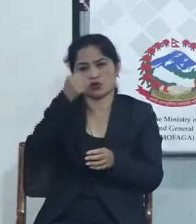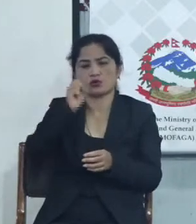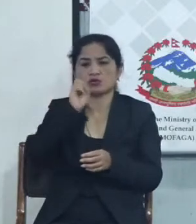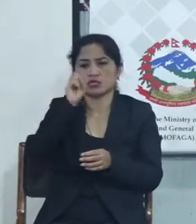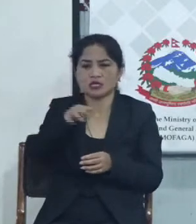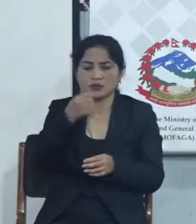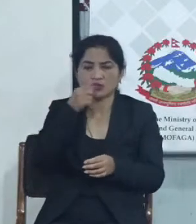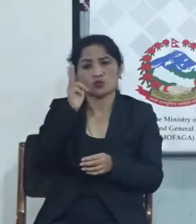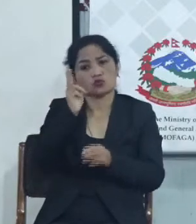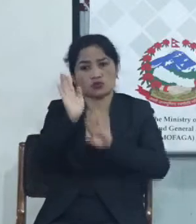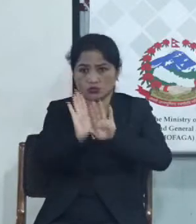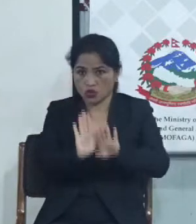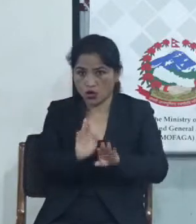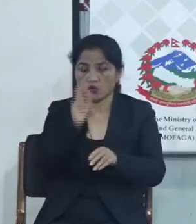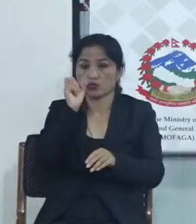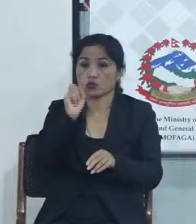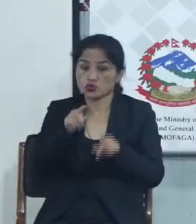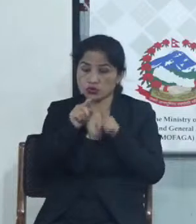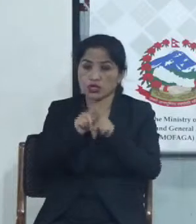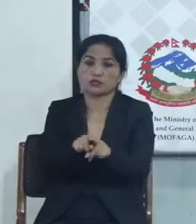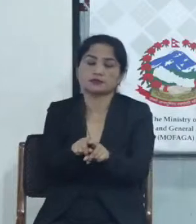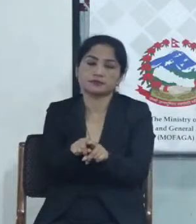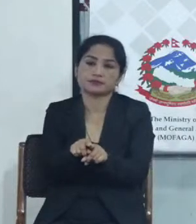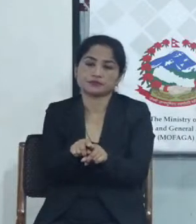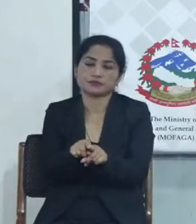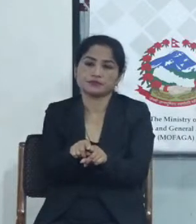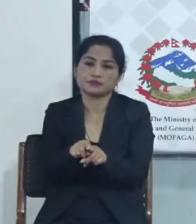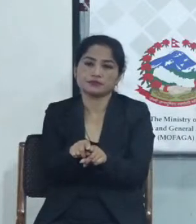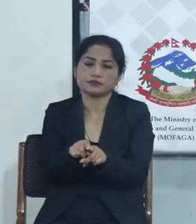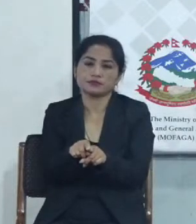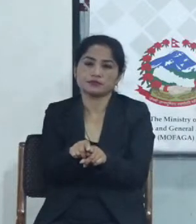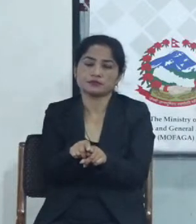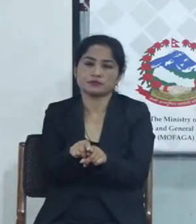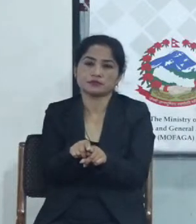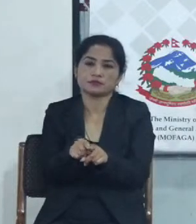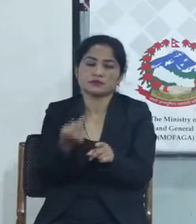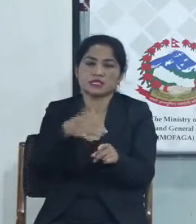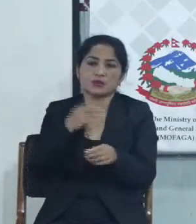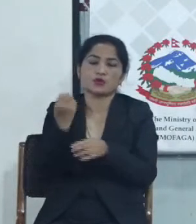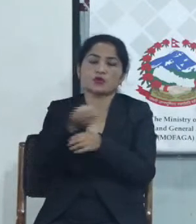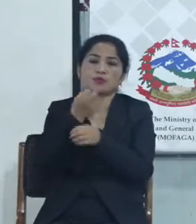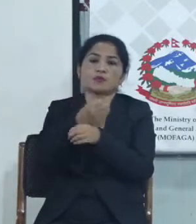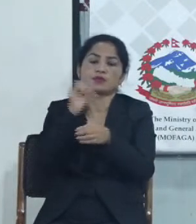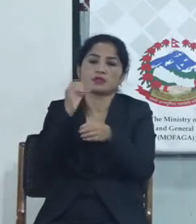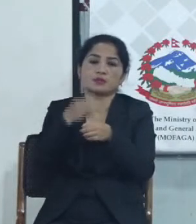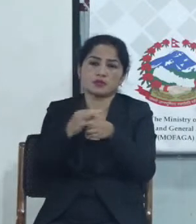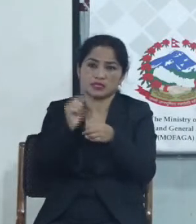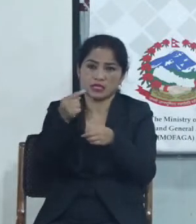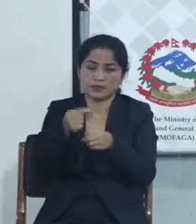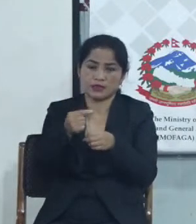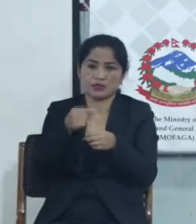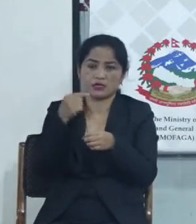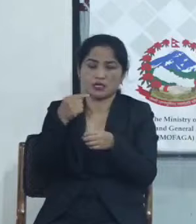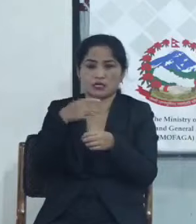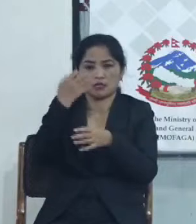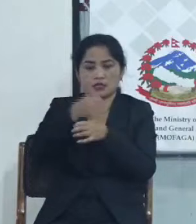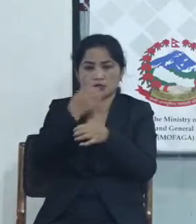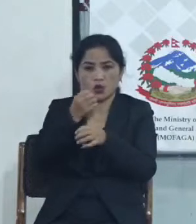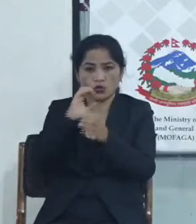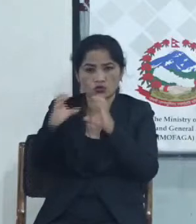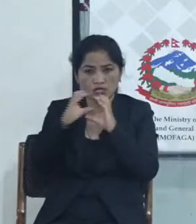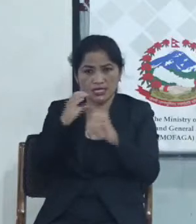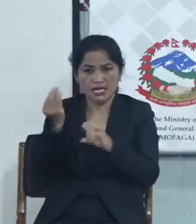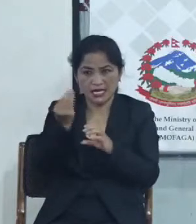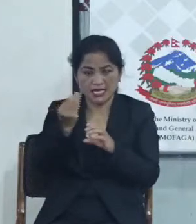Besides that, our DM Act also talks about the crisis in communication, because Act and regulation has also expressed some